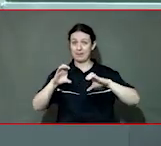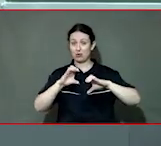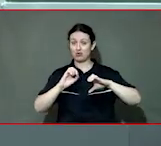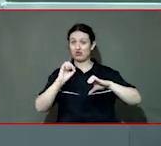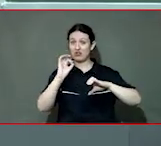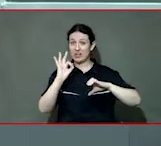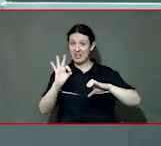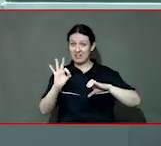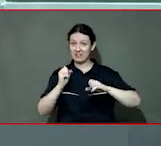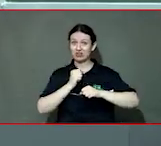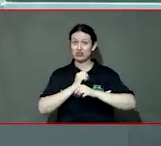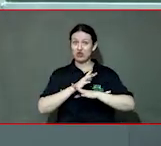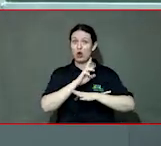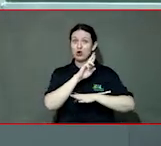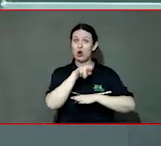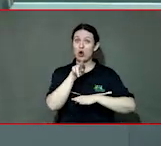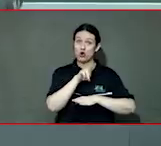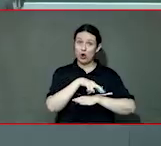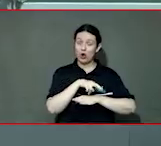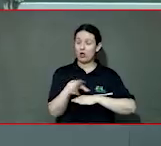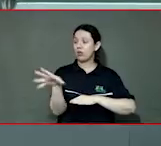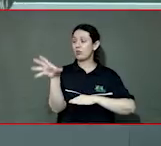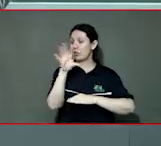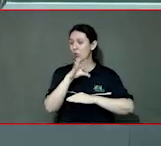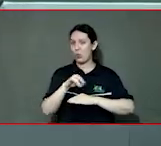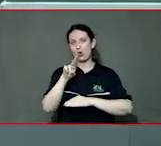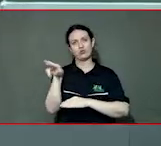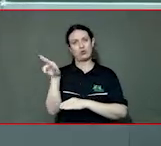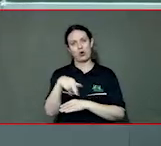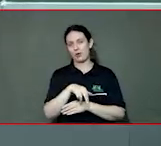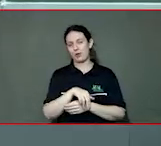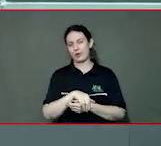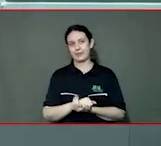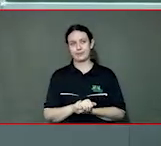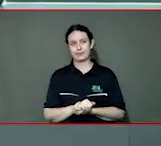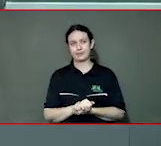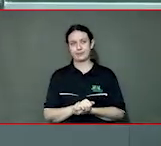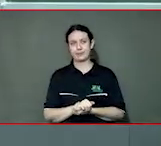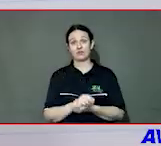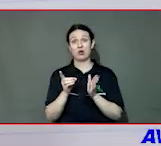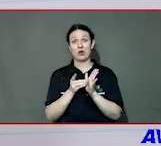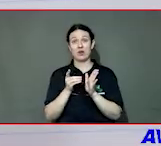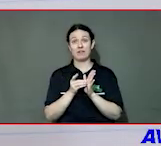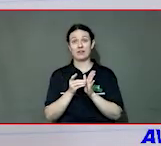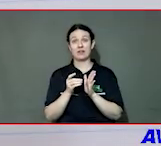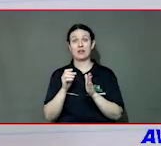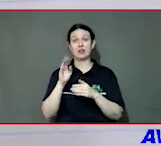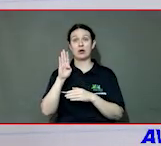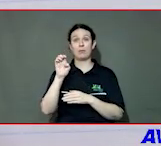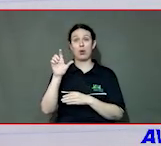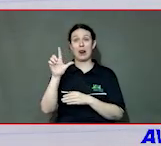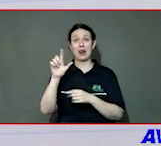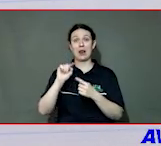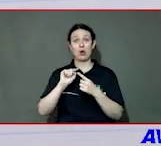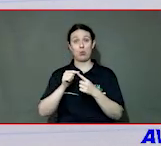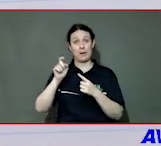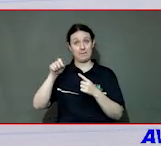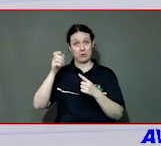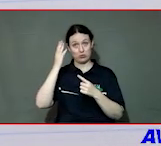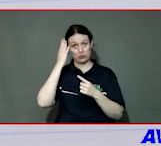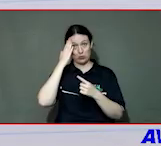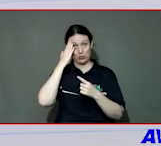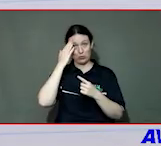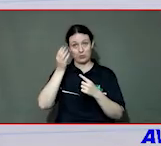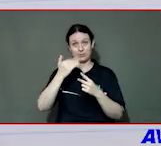continue marking with your mistake. So that's very important. Okay, so definition, boiling point you must know. You must